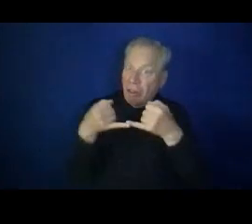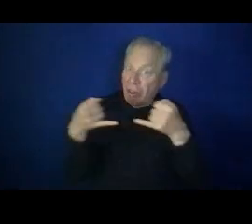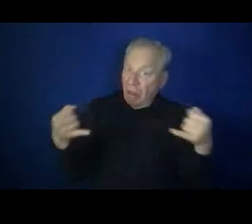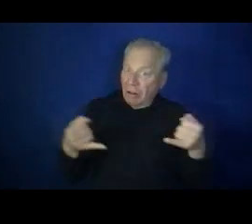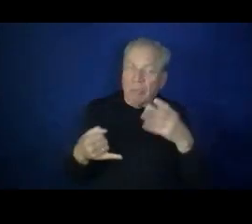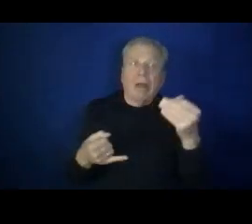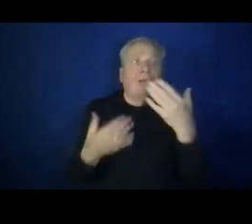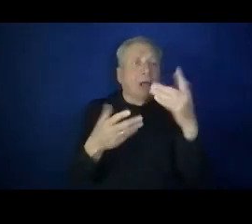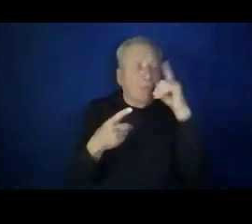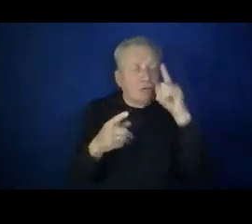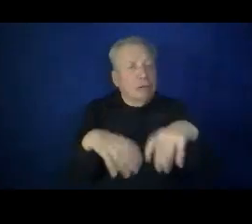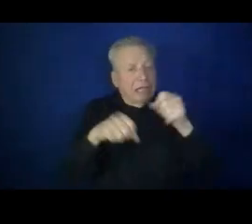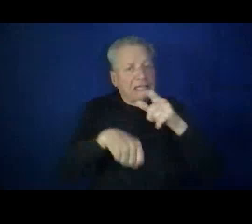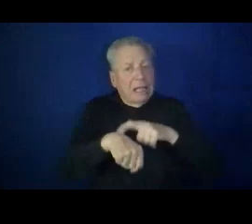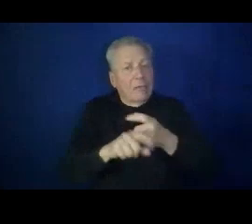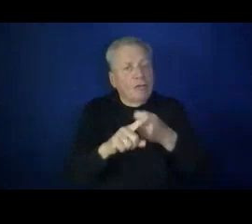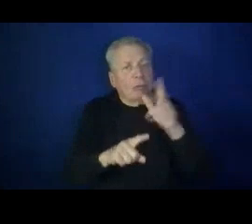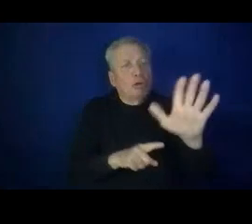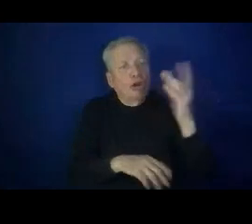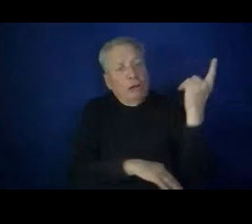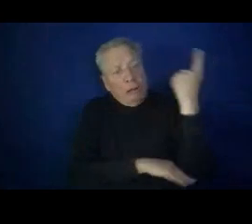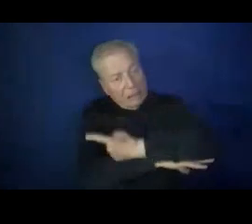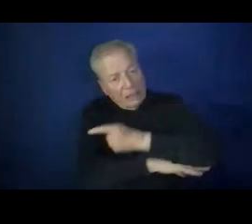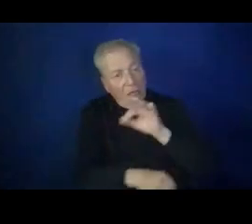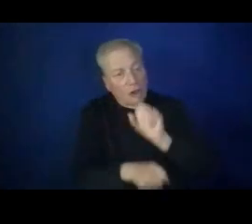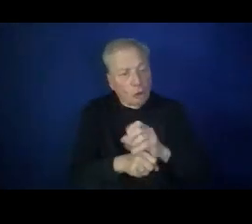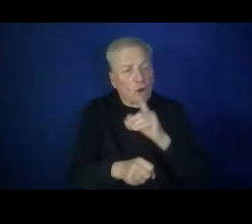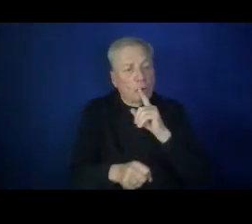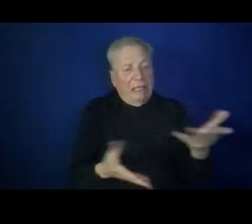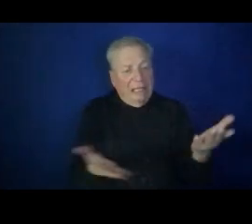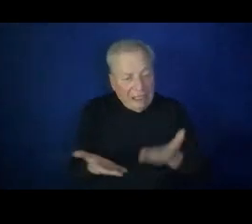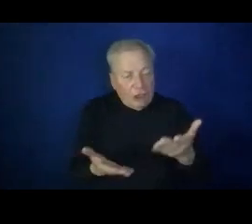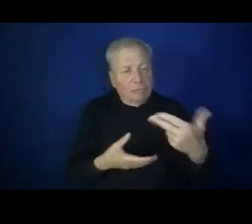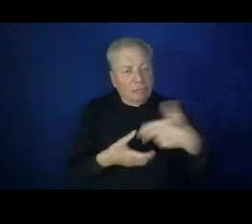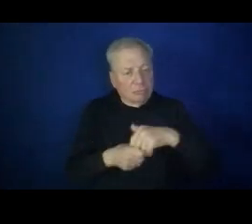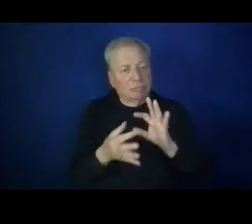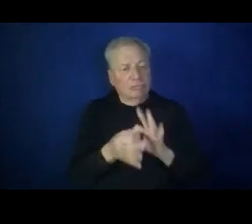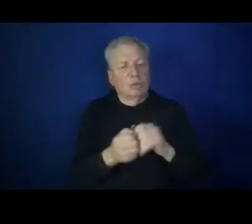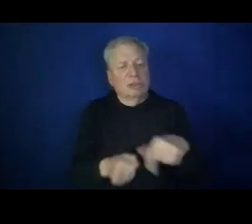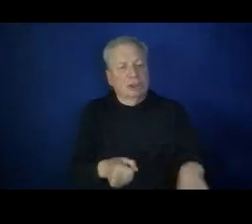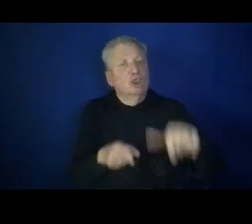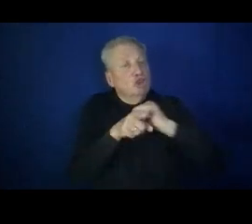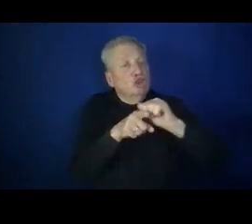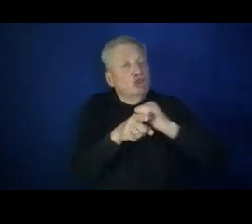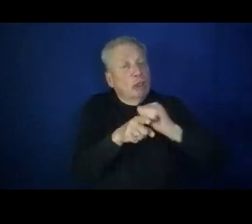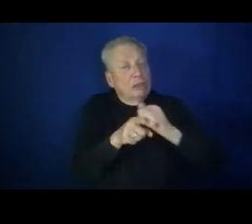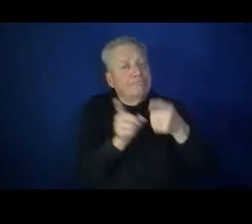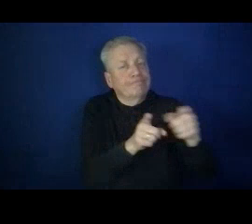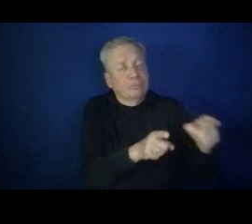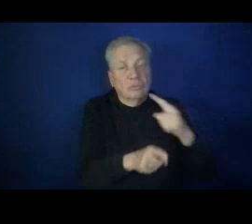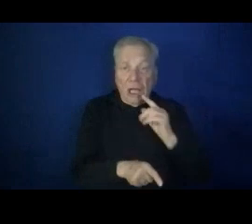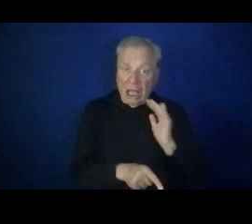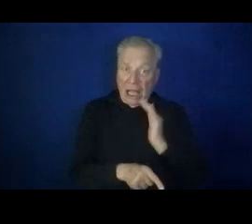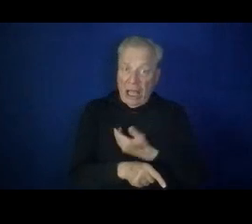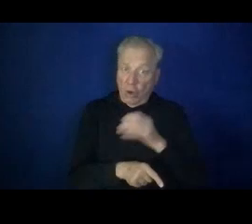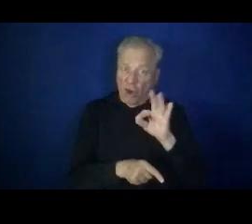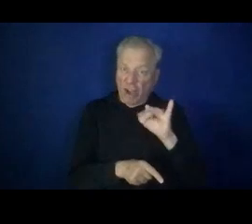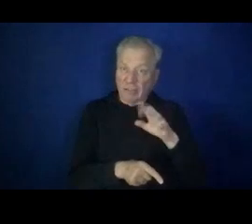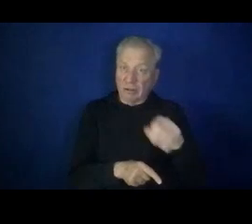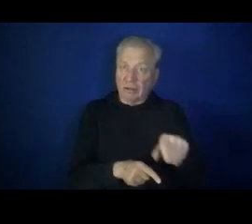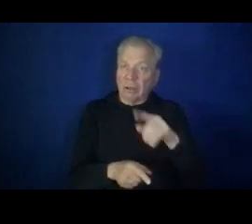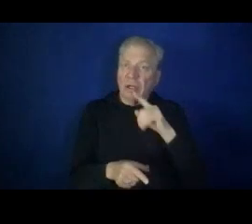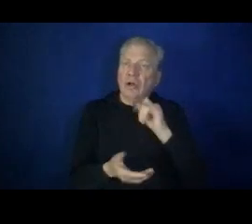you for taking the time out of your day to be here and join us on the training event. Our office, the concessions office,